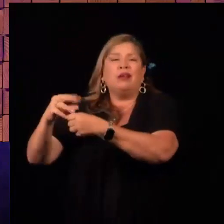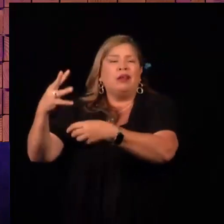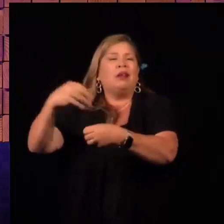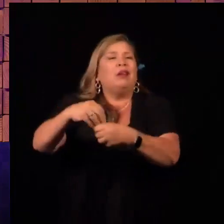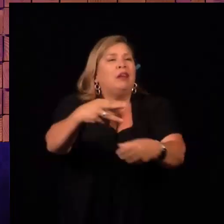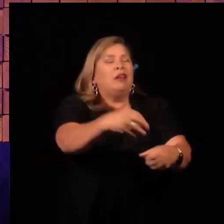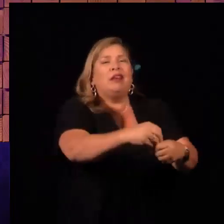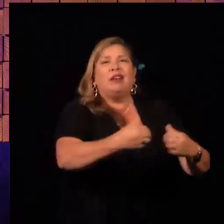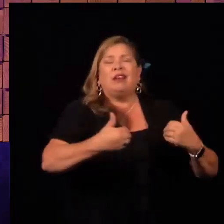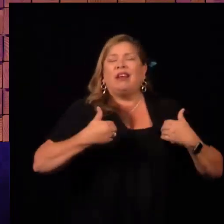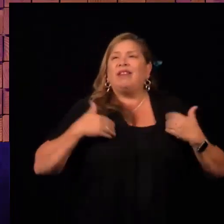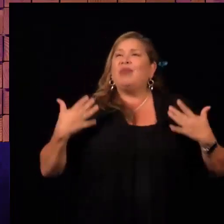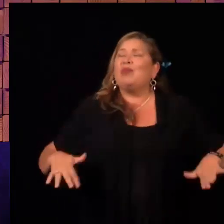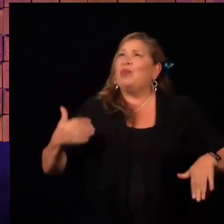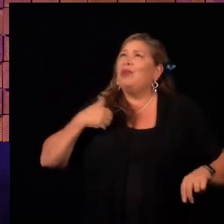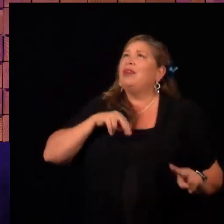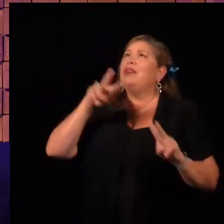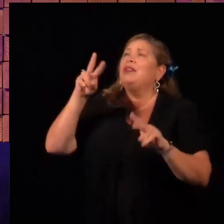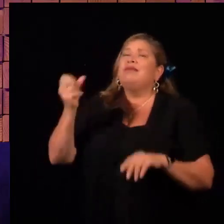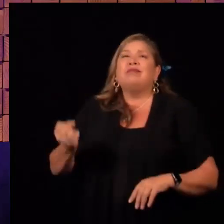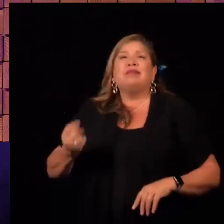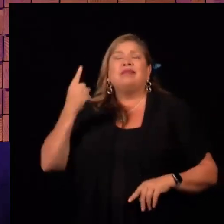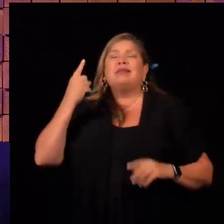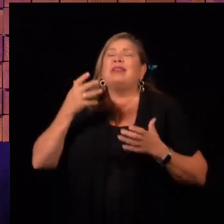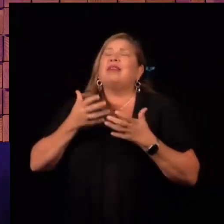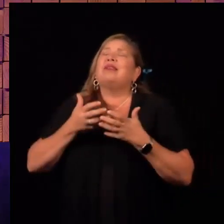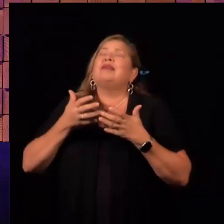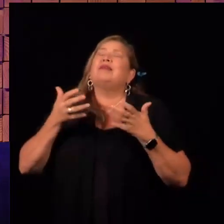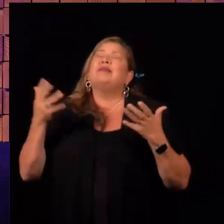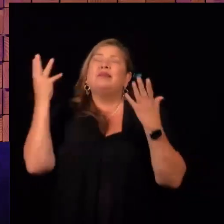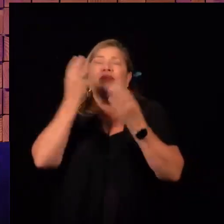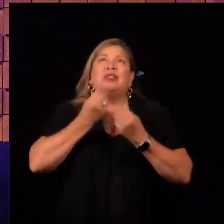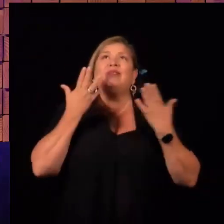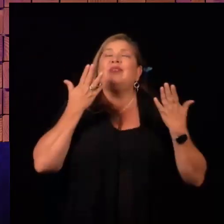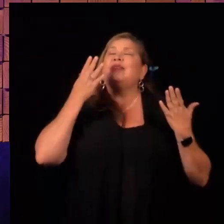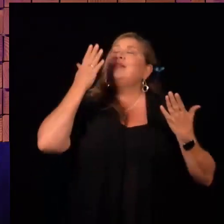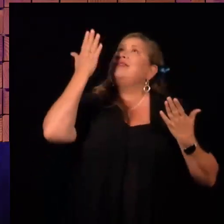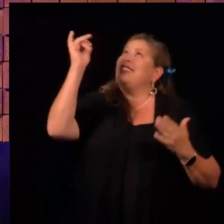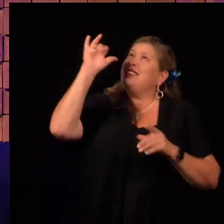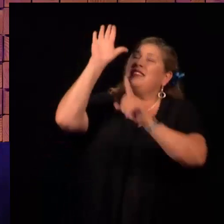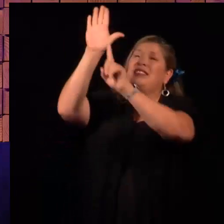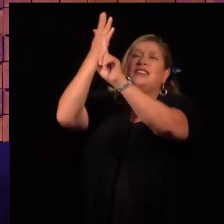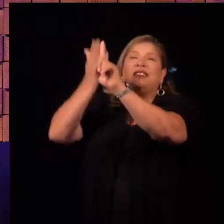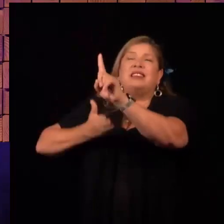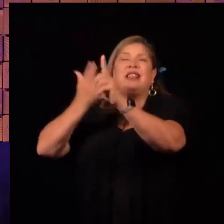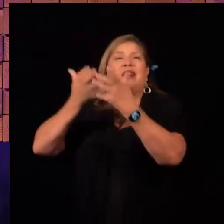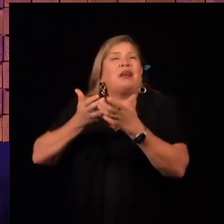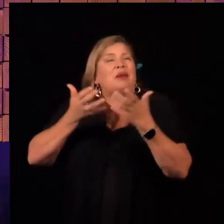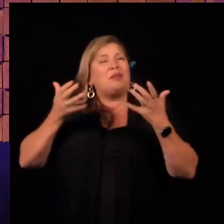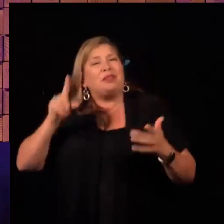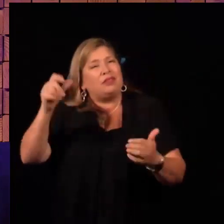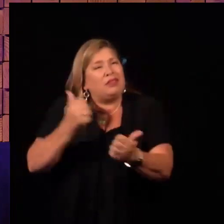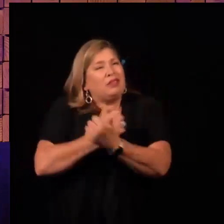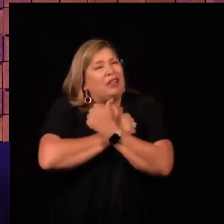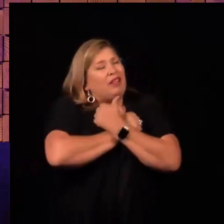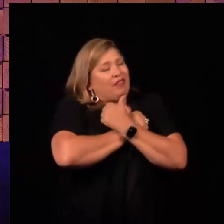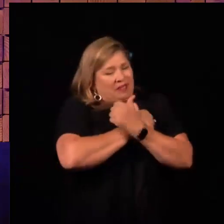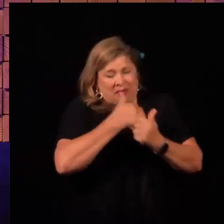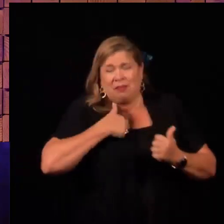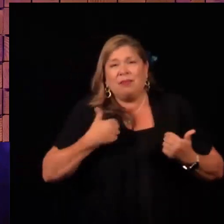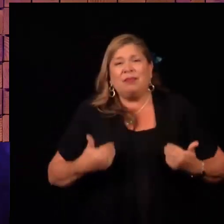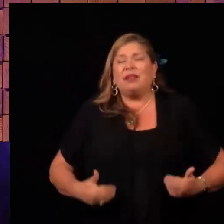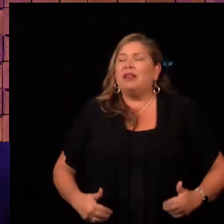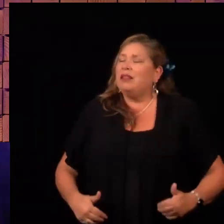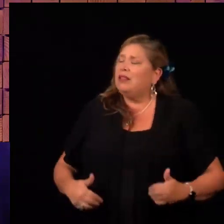glory, I realize just how beautiful you are and how great your